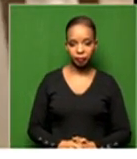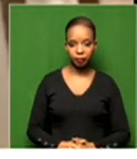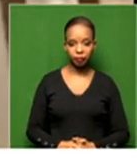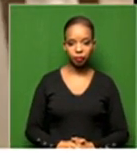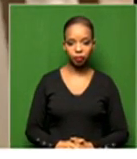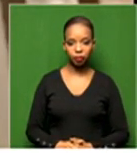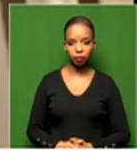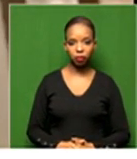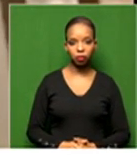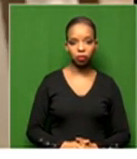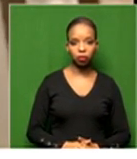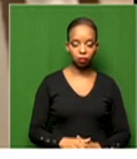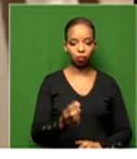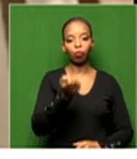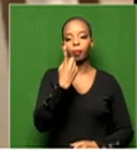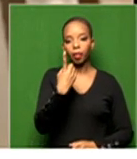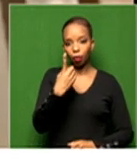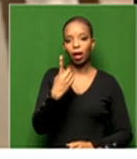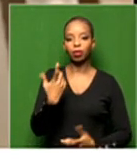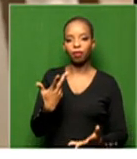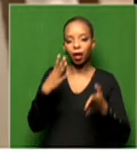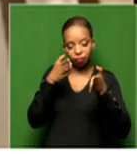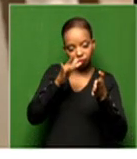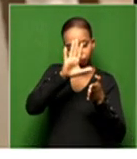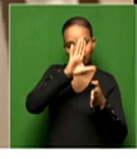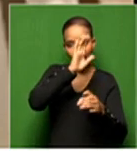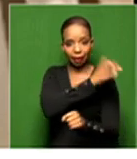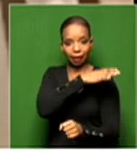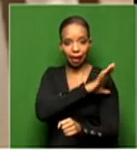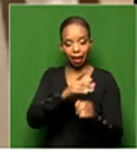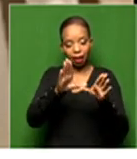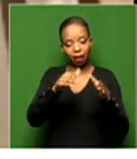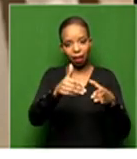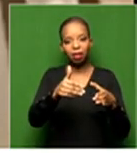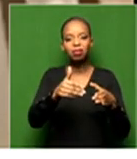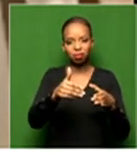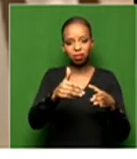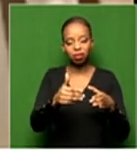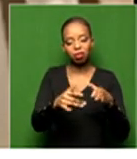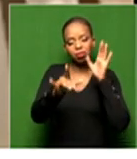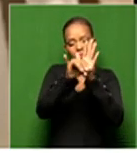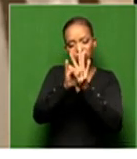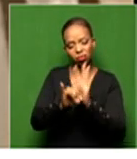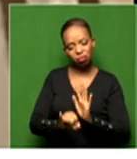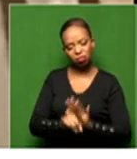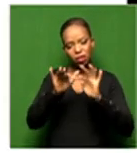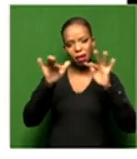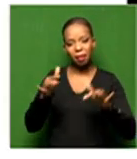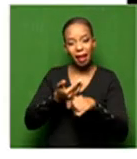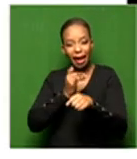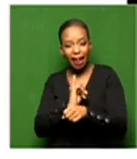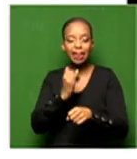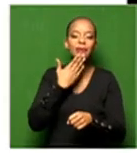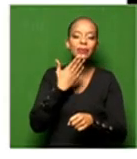One of the clinical aspects of combating COVID-19 is the ability to detect positive cases early, track and trace